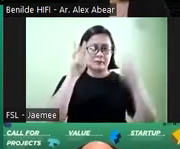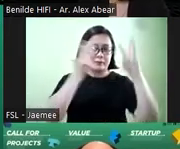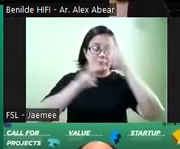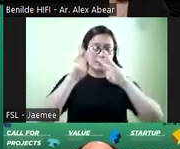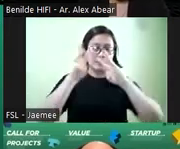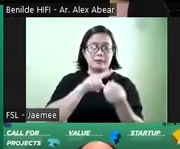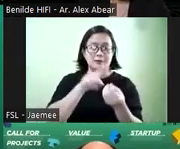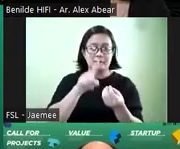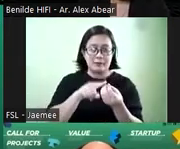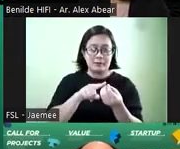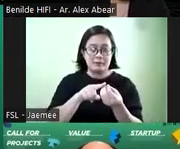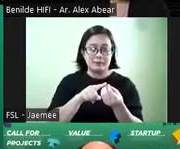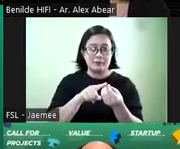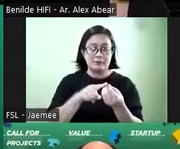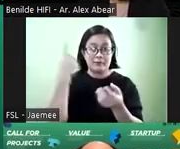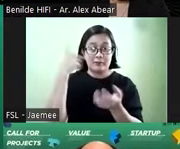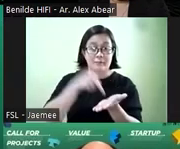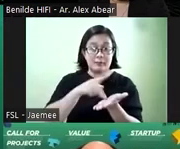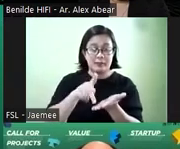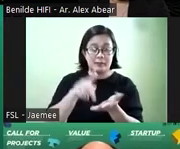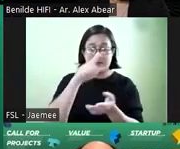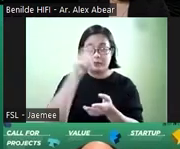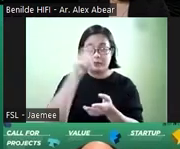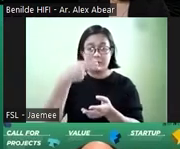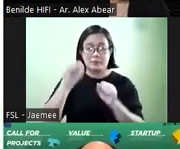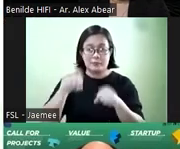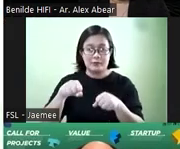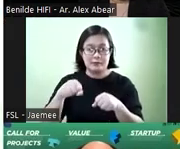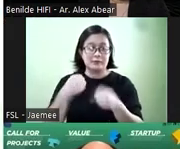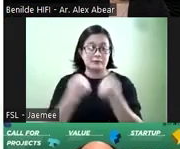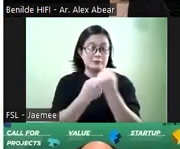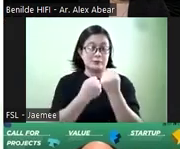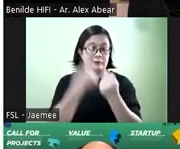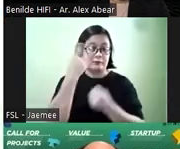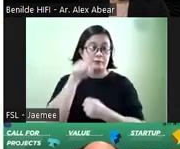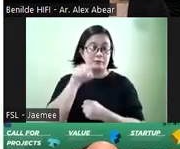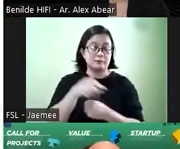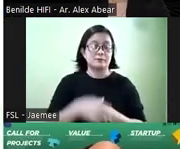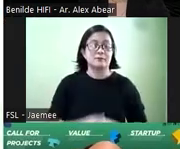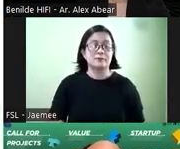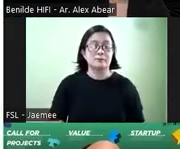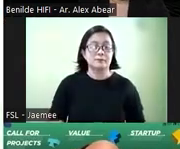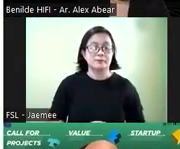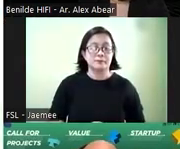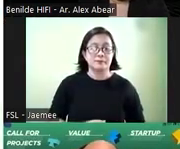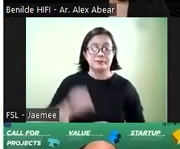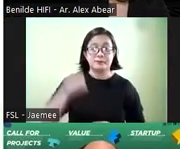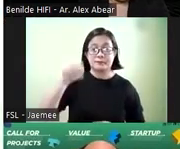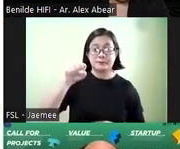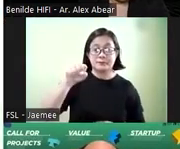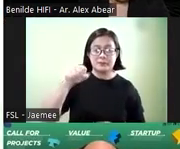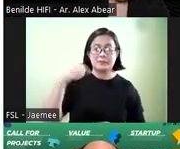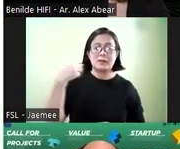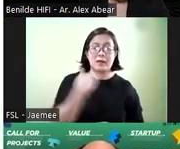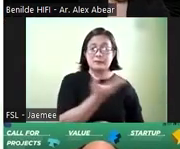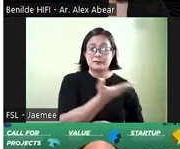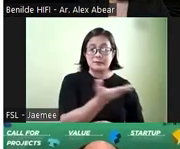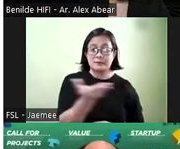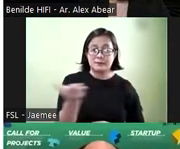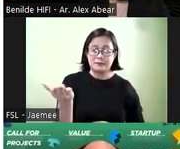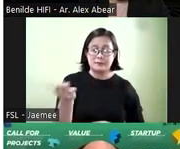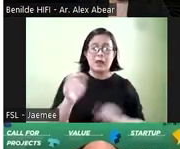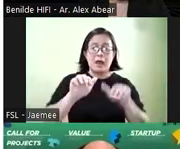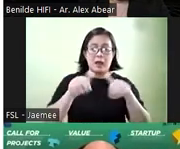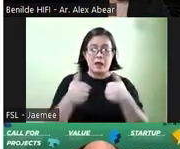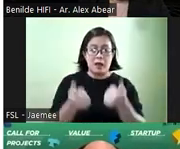because HIFI can cover that for you. So yes, this is basically the flow of how we